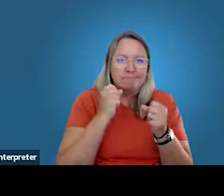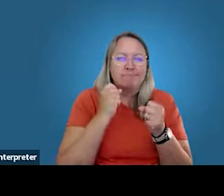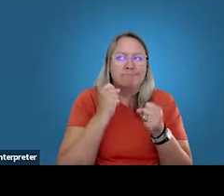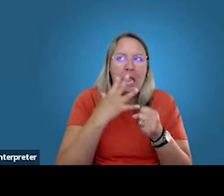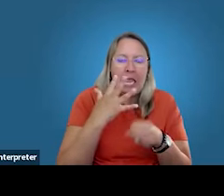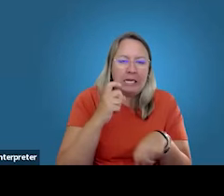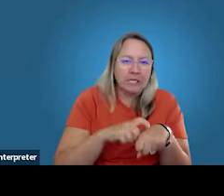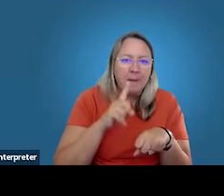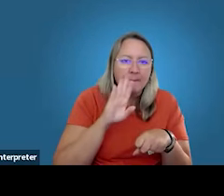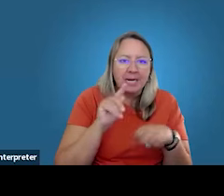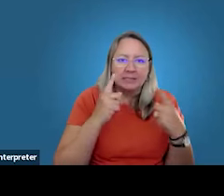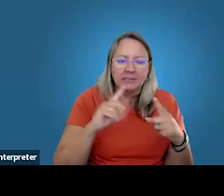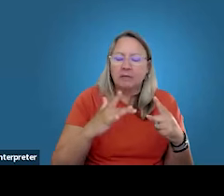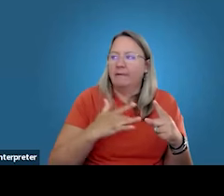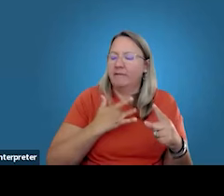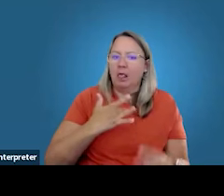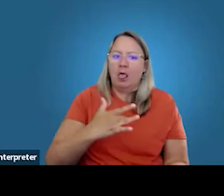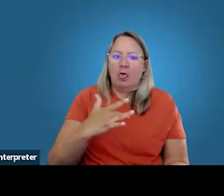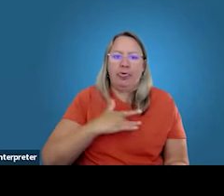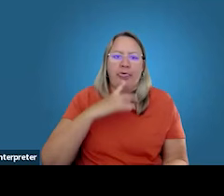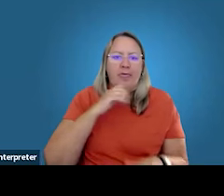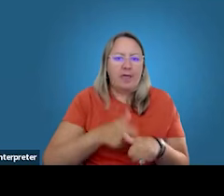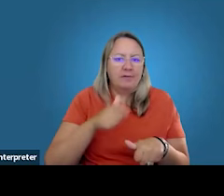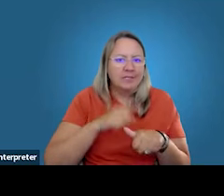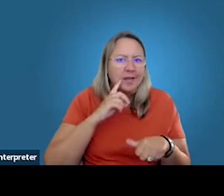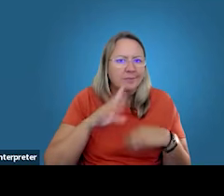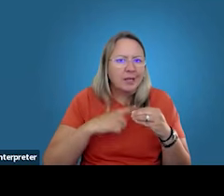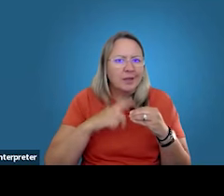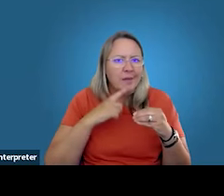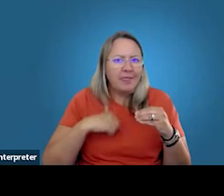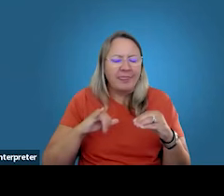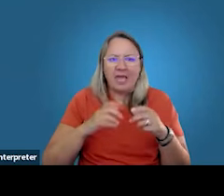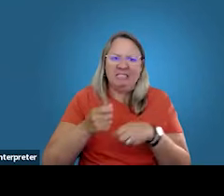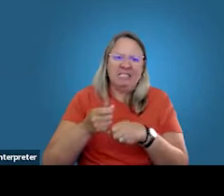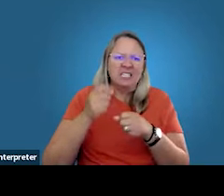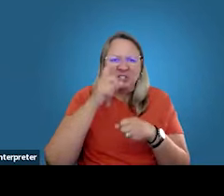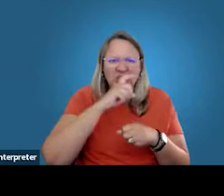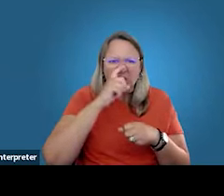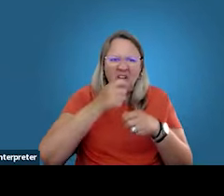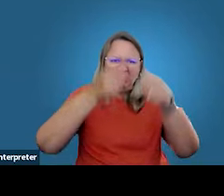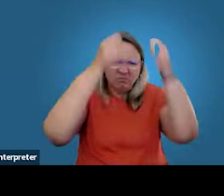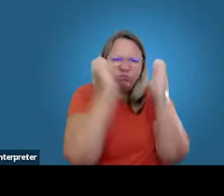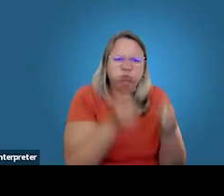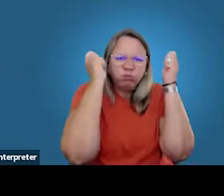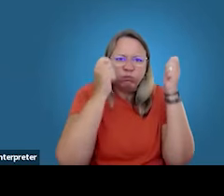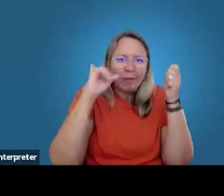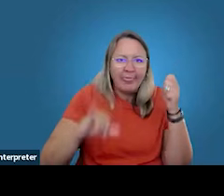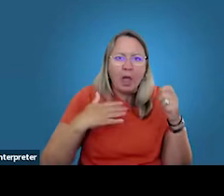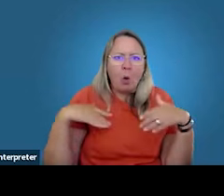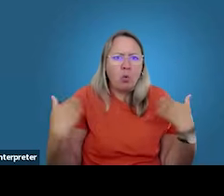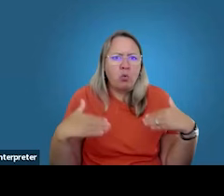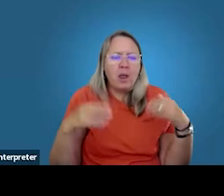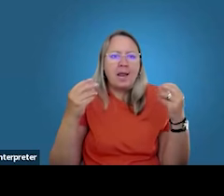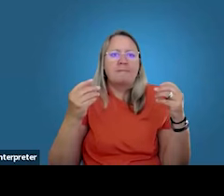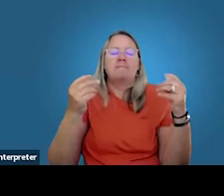it still gets me every single time seeing that small child just smashing that doll up. But it's a very clever clip because it